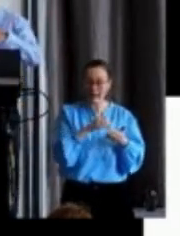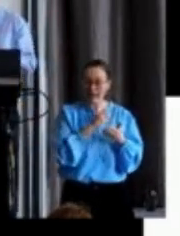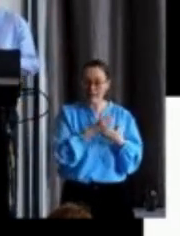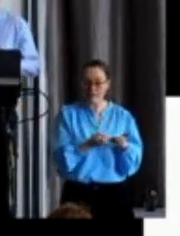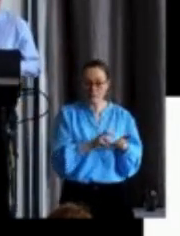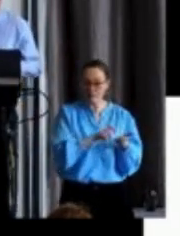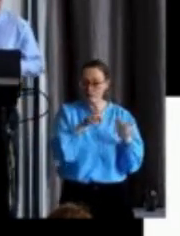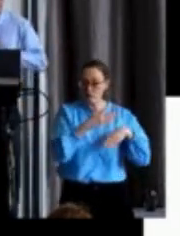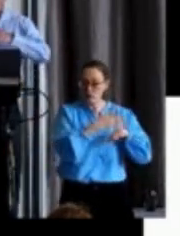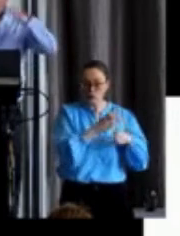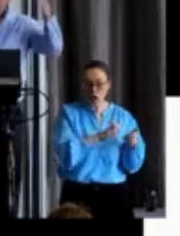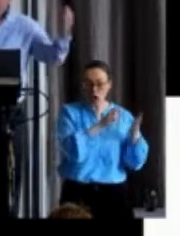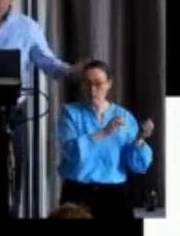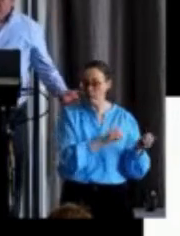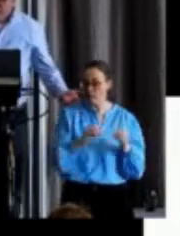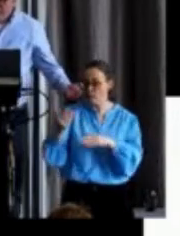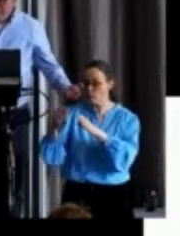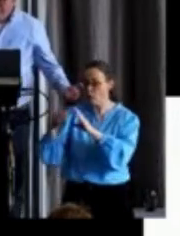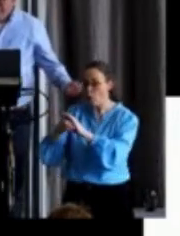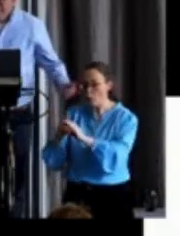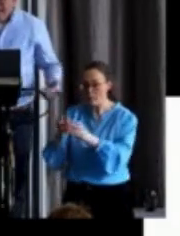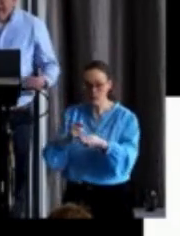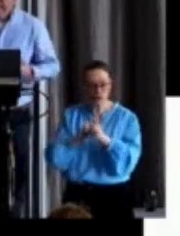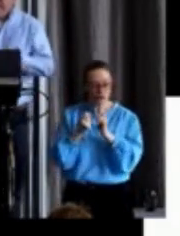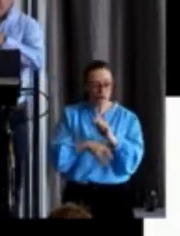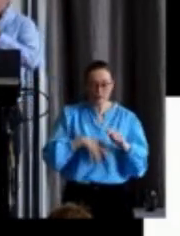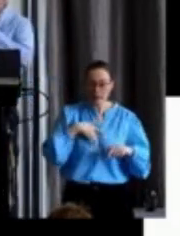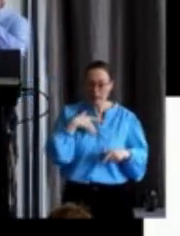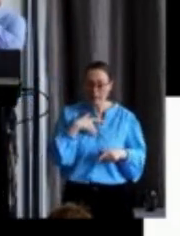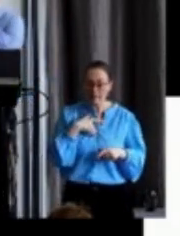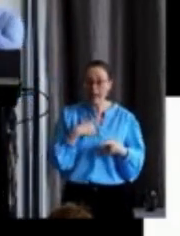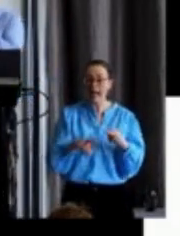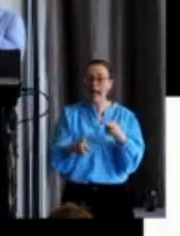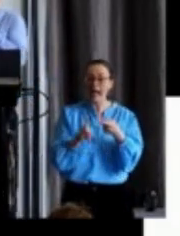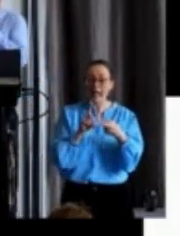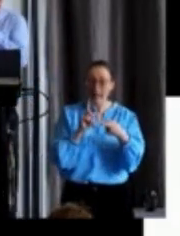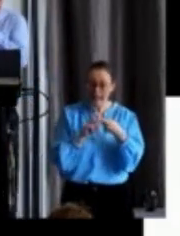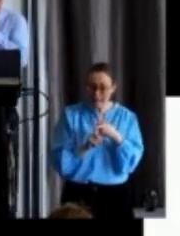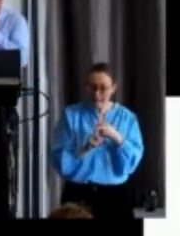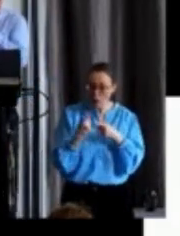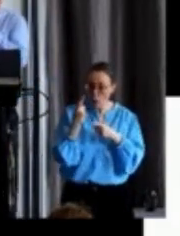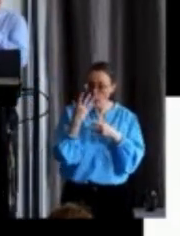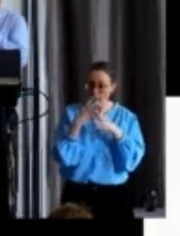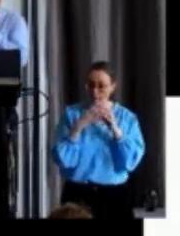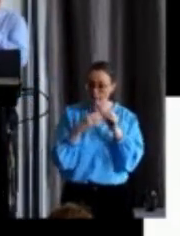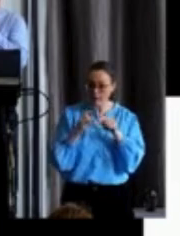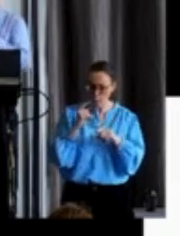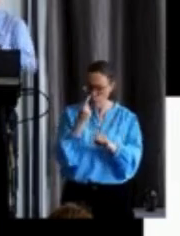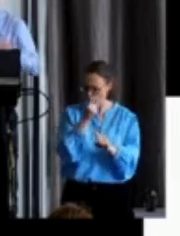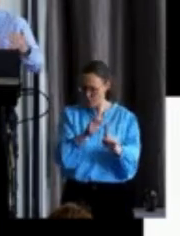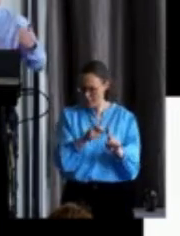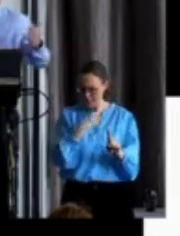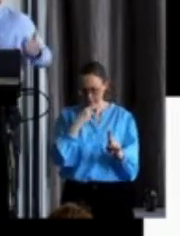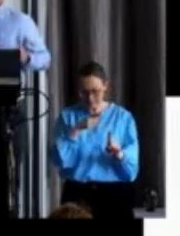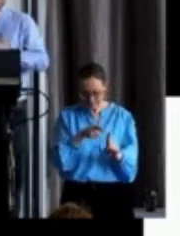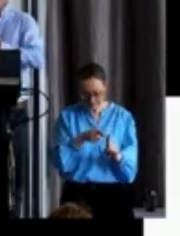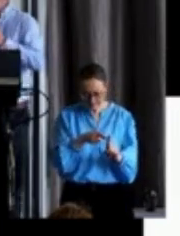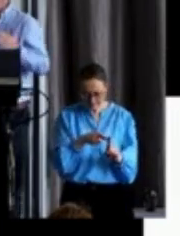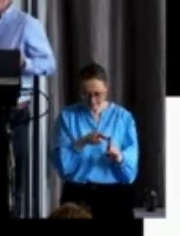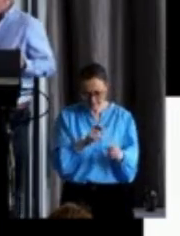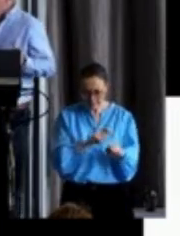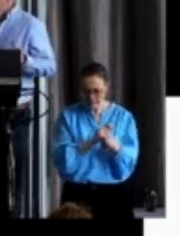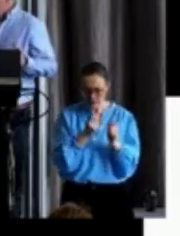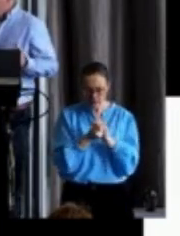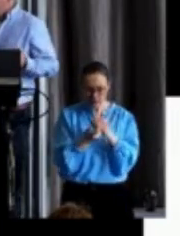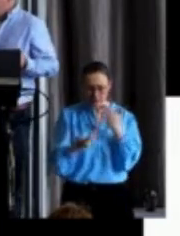people moving homes, changing their lives. And it also, one of the things that I heard from one person is that it changed the